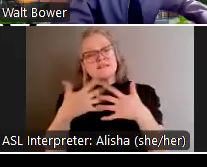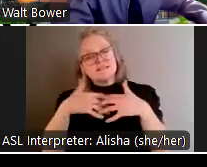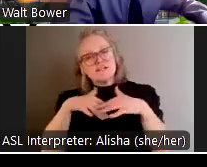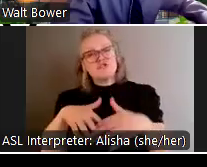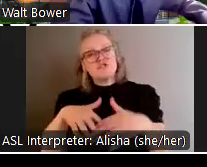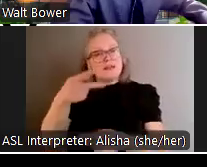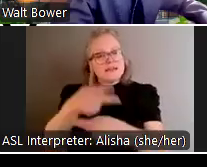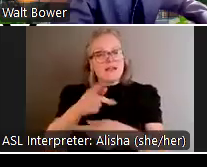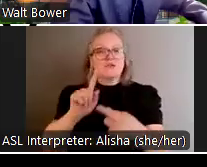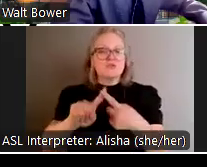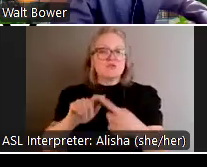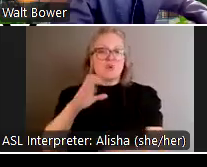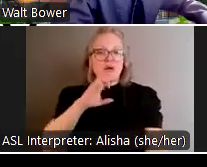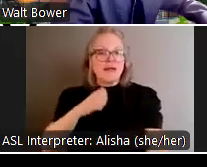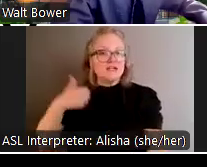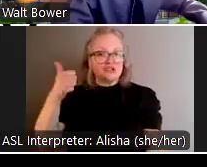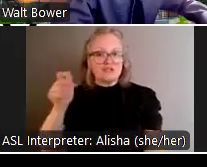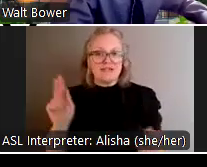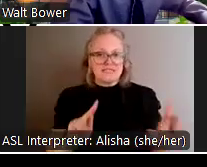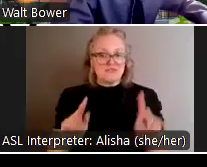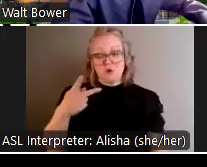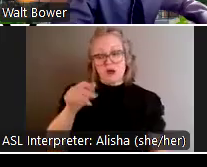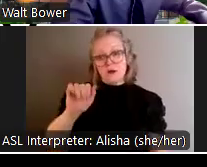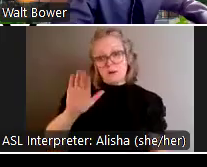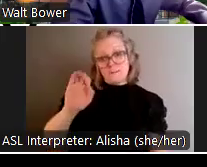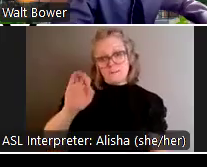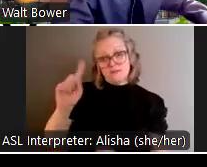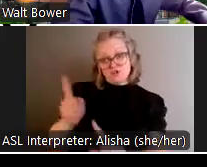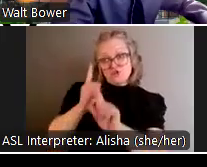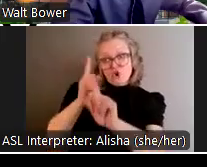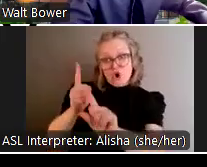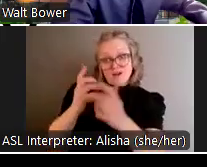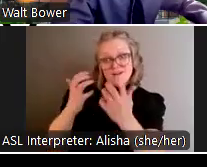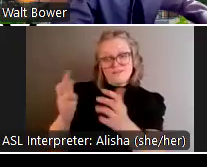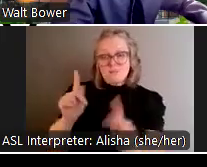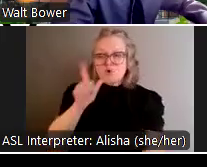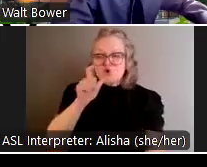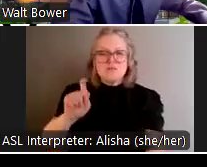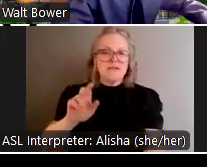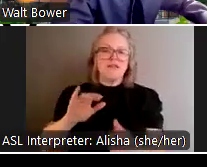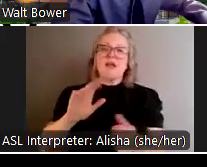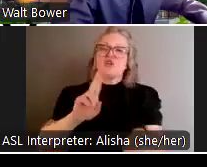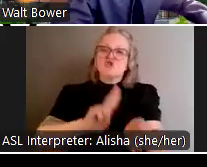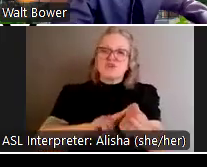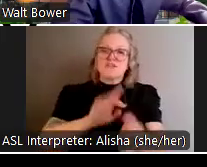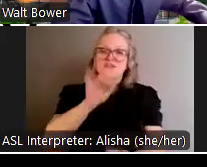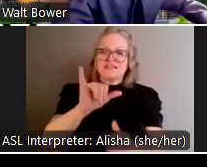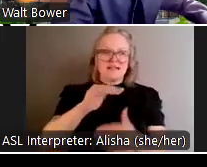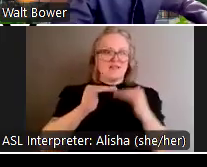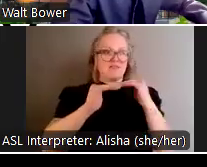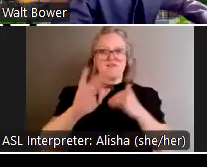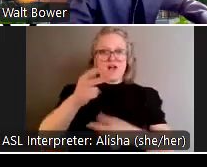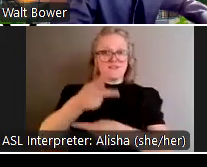aging individuals. PACE is targeted to individuals who need nursing facility level of care, but want to remain in